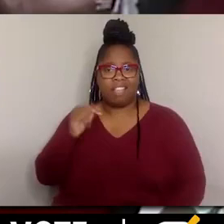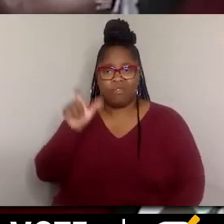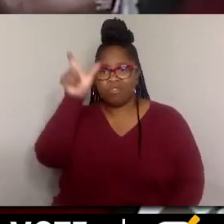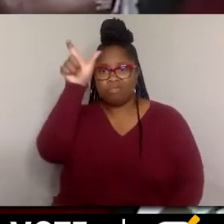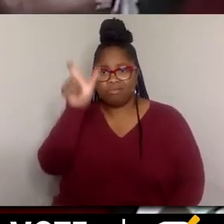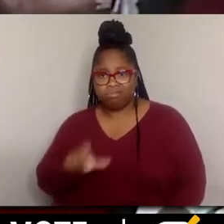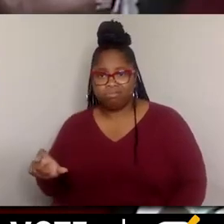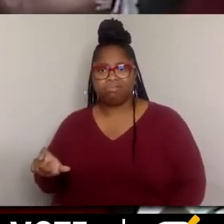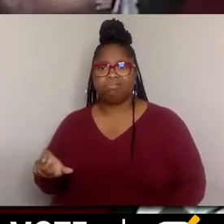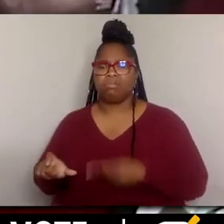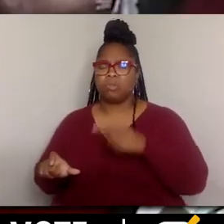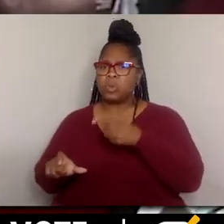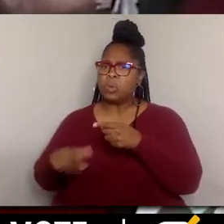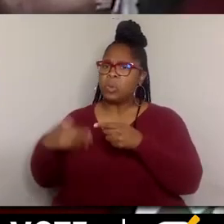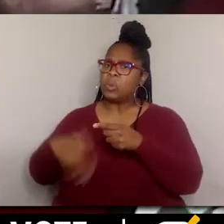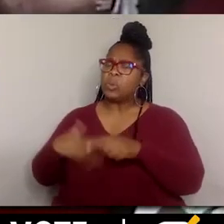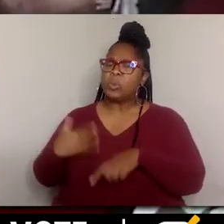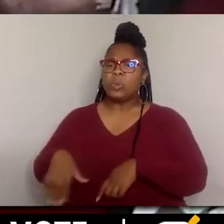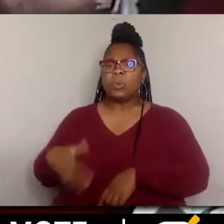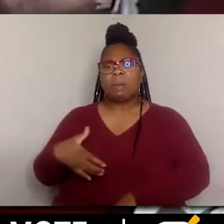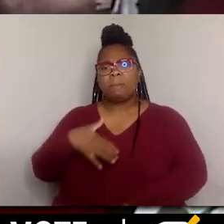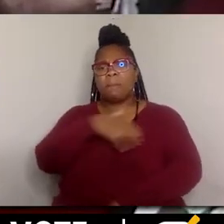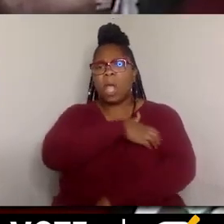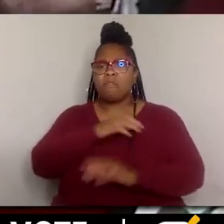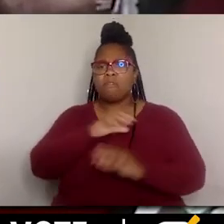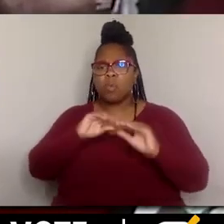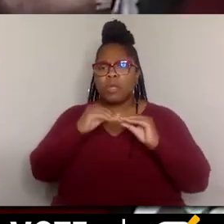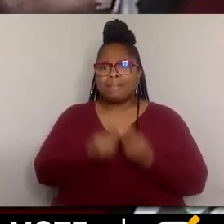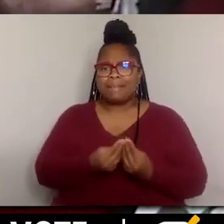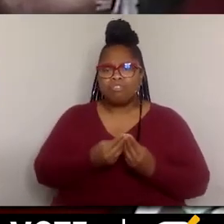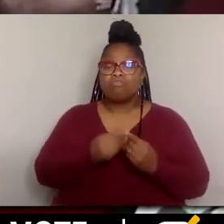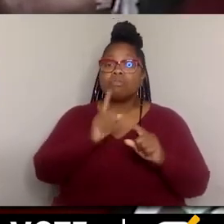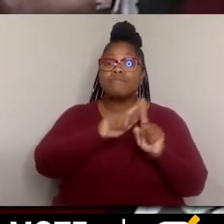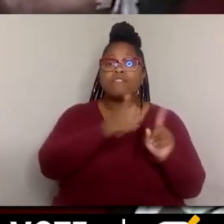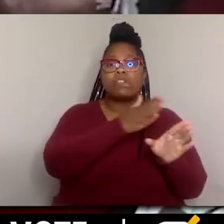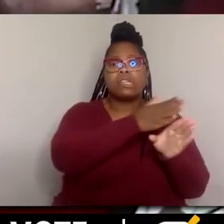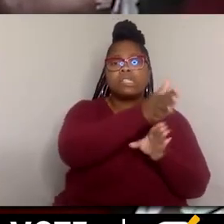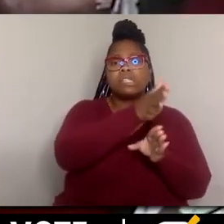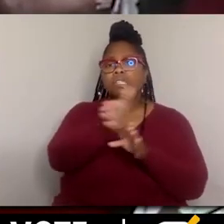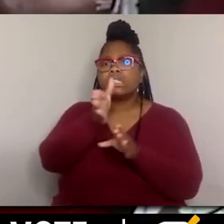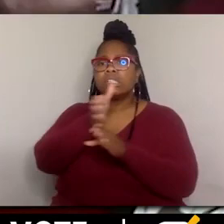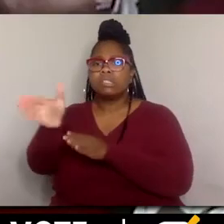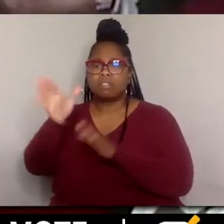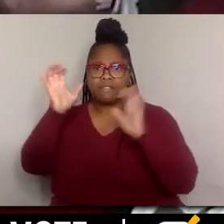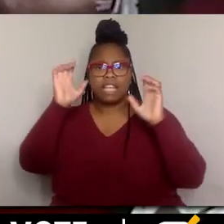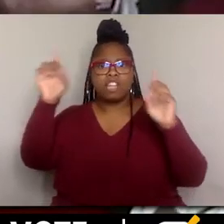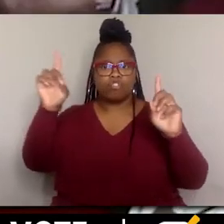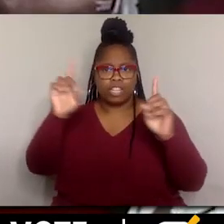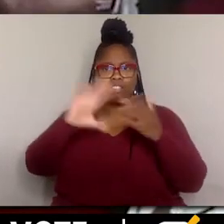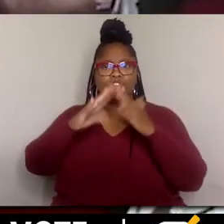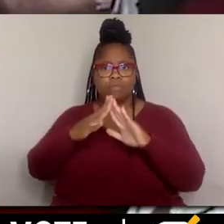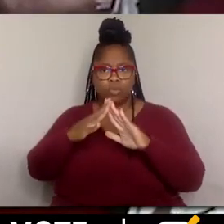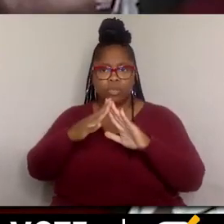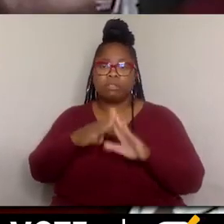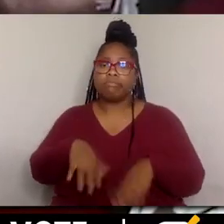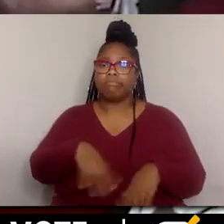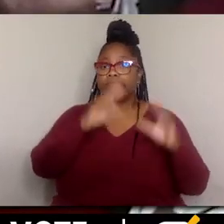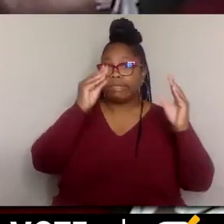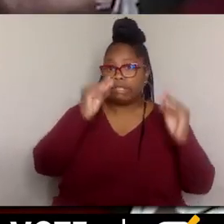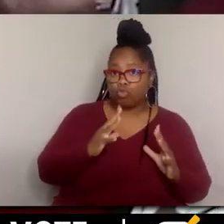powerful organization from all segments of the education community, including